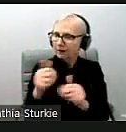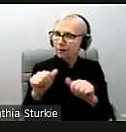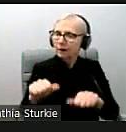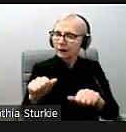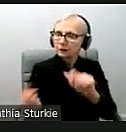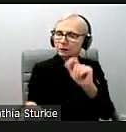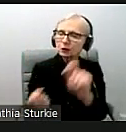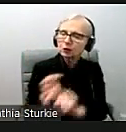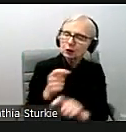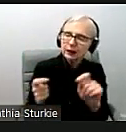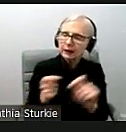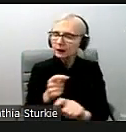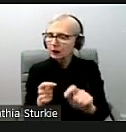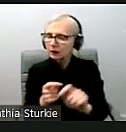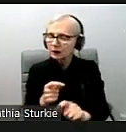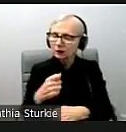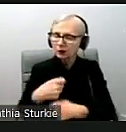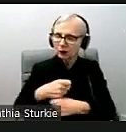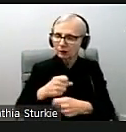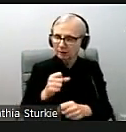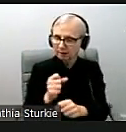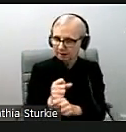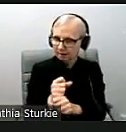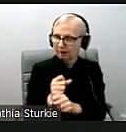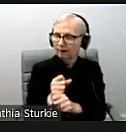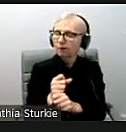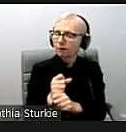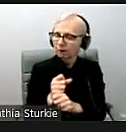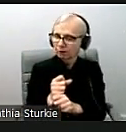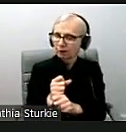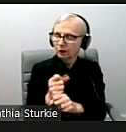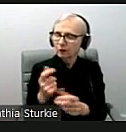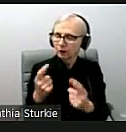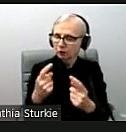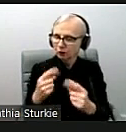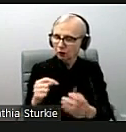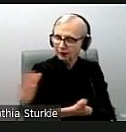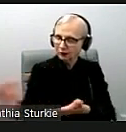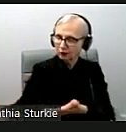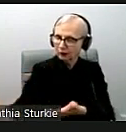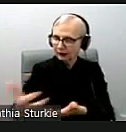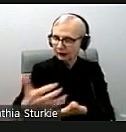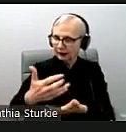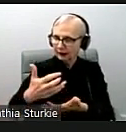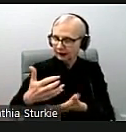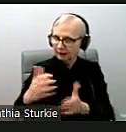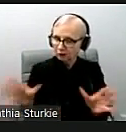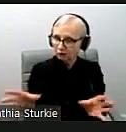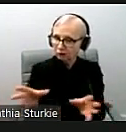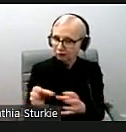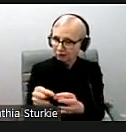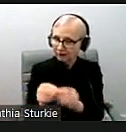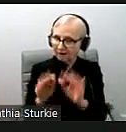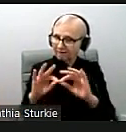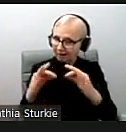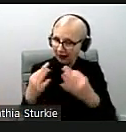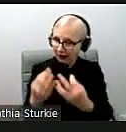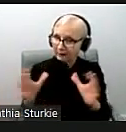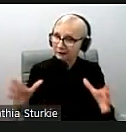could make to try to gather more safely. Are you recommending at this point